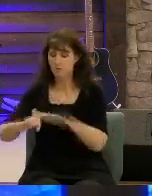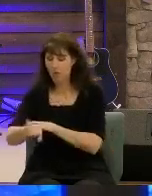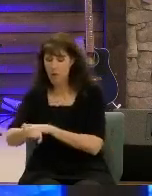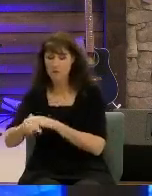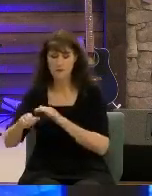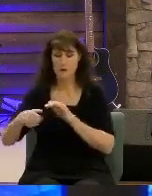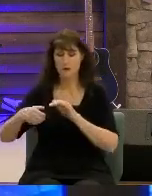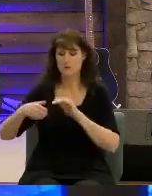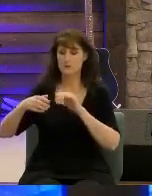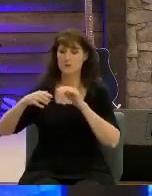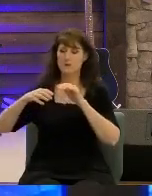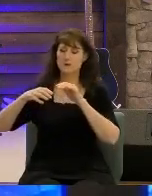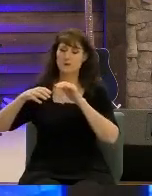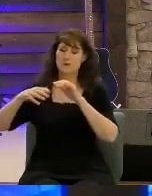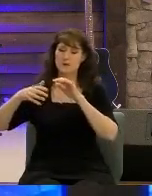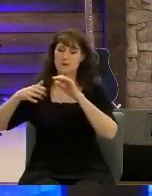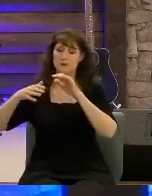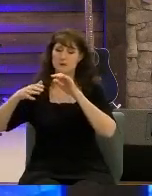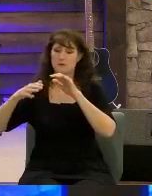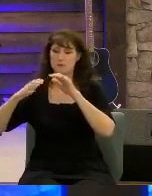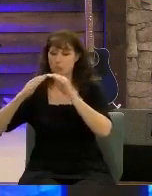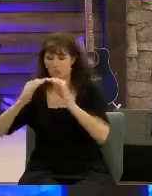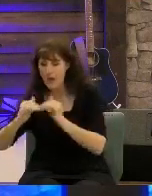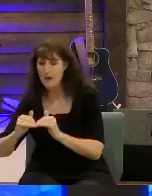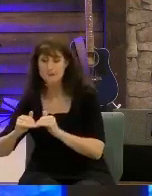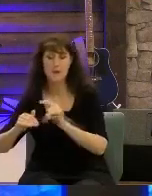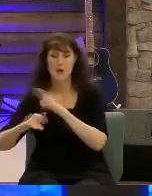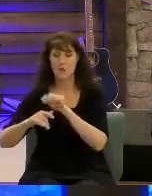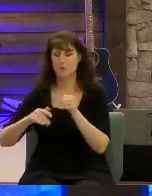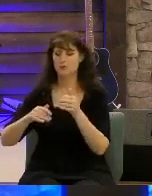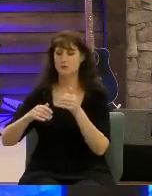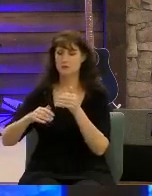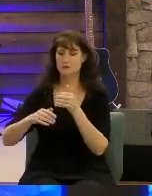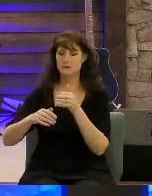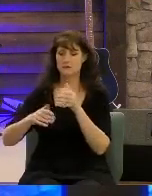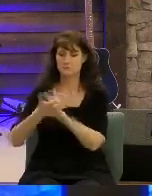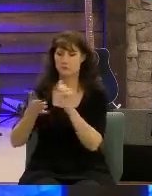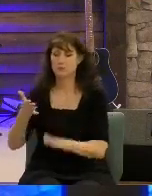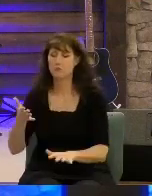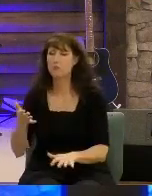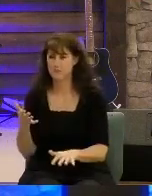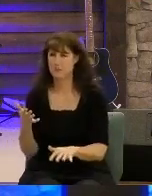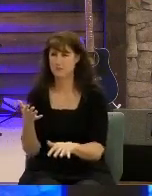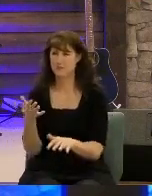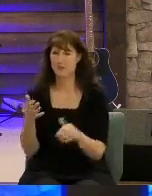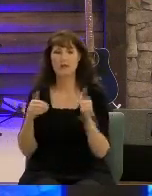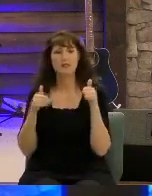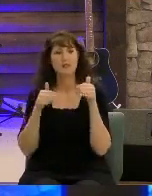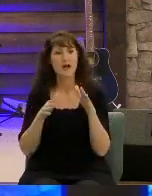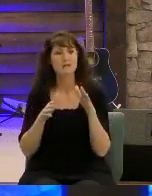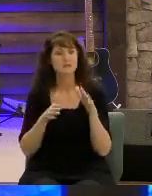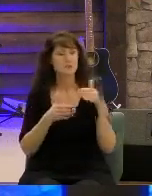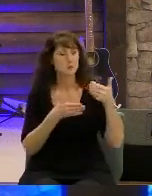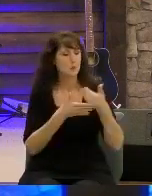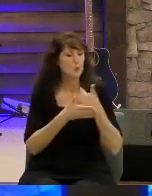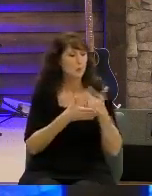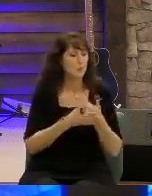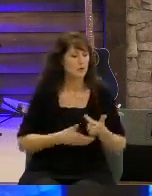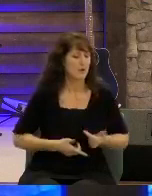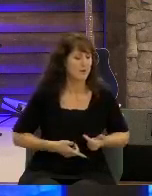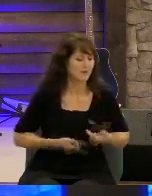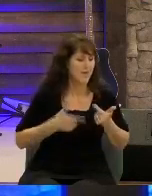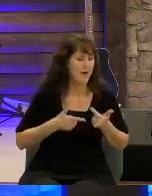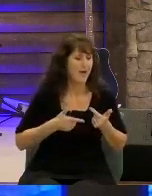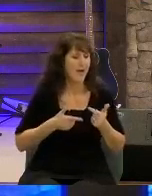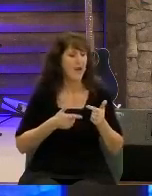in and day out, things that have drug us down. And let's bring some live things in our lives. Let's